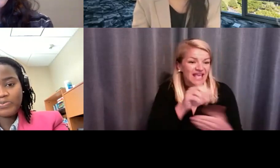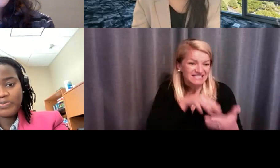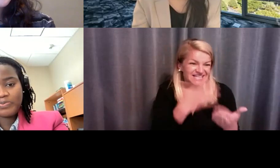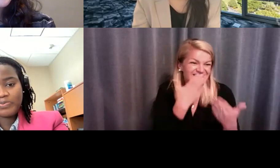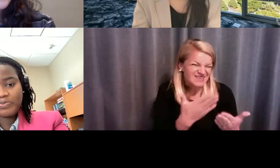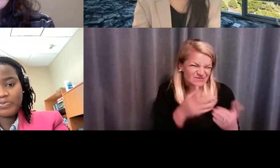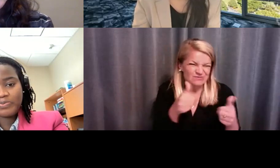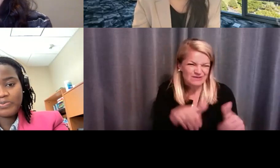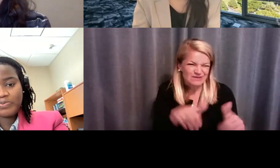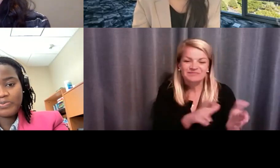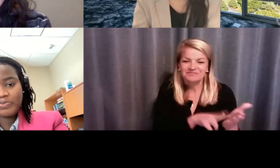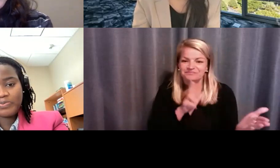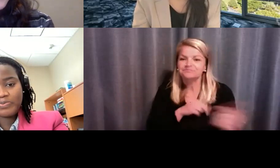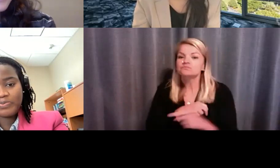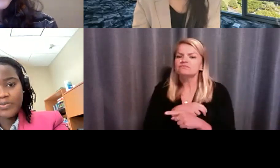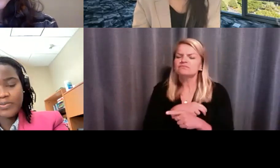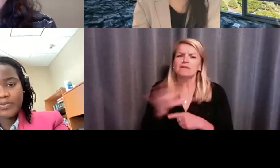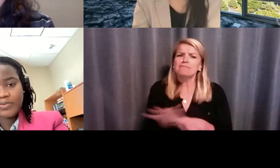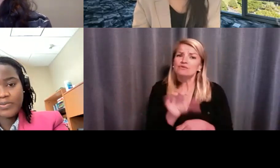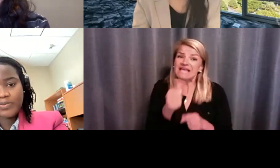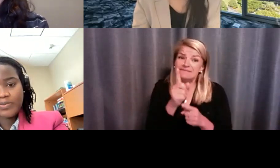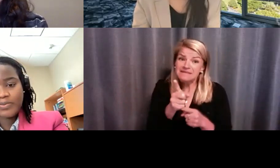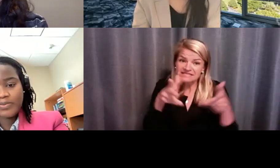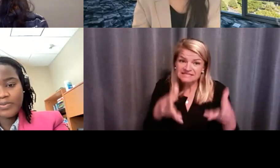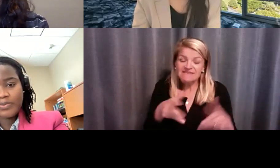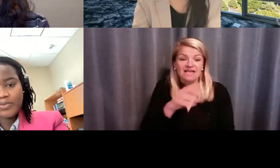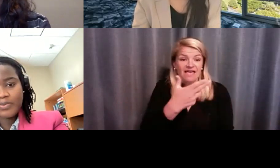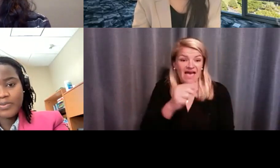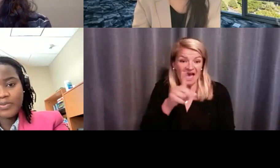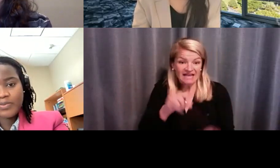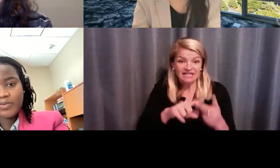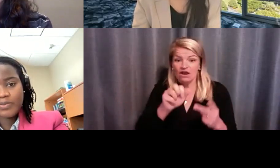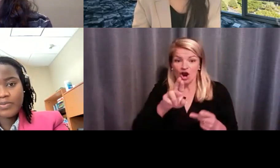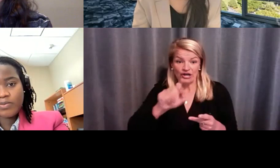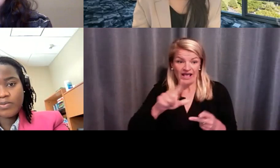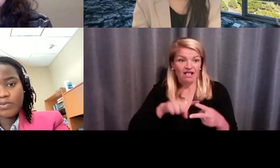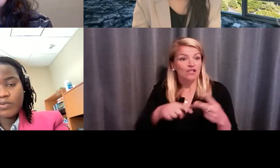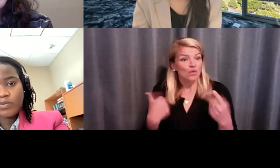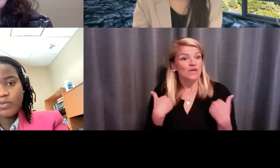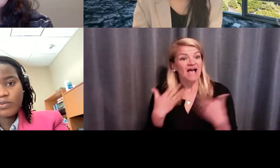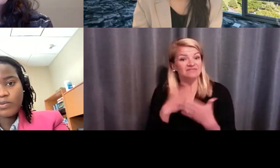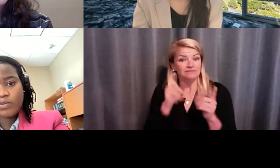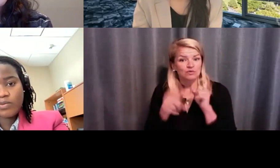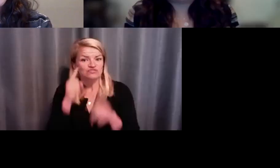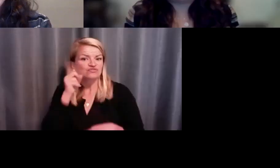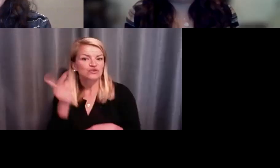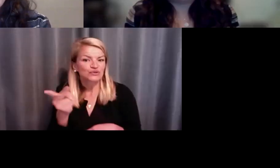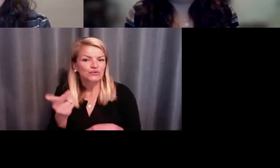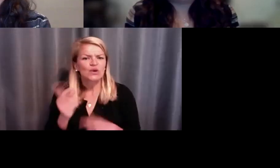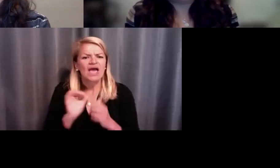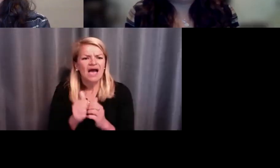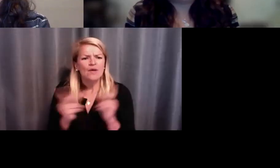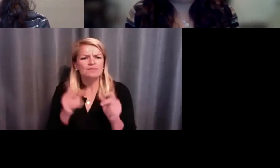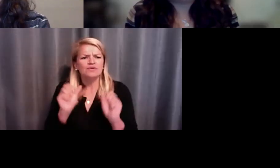last 10 or so minutes, Hattie and Ariel, we have some questions for you about how participants here and in the future can engage